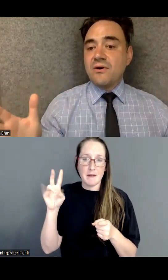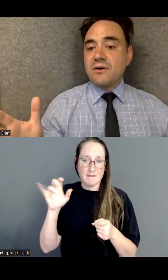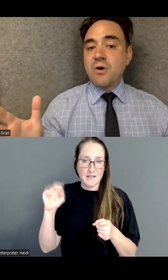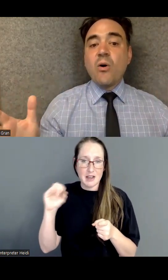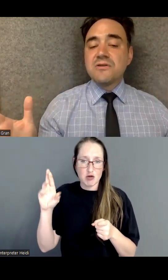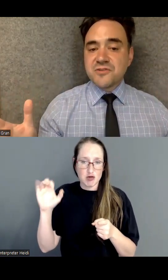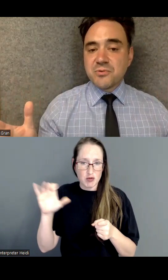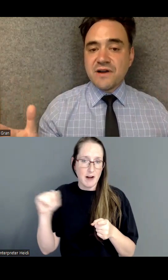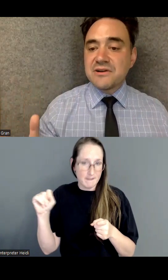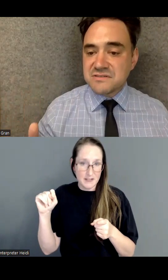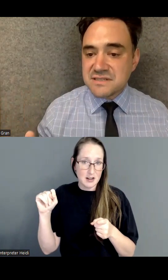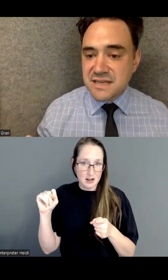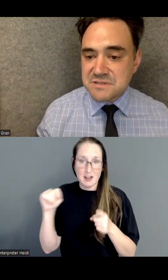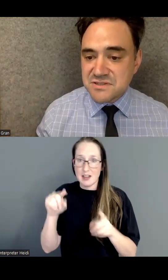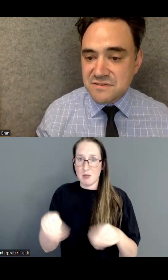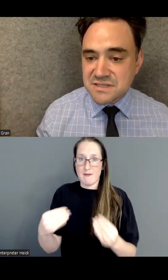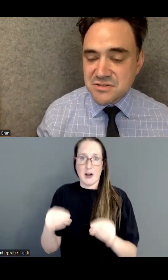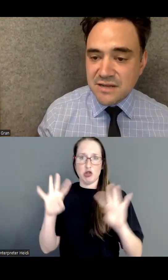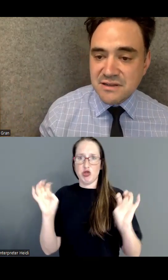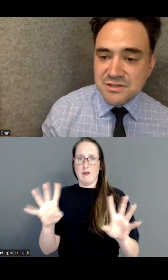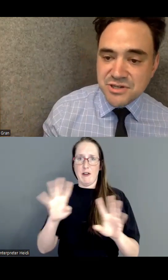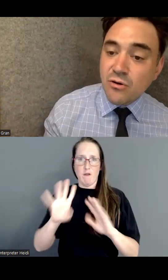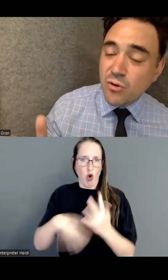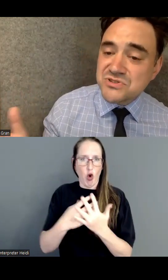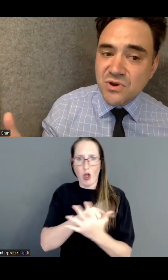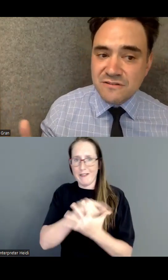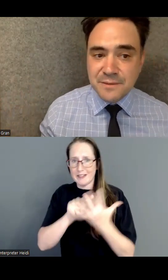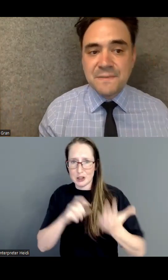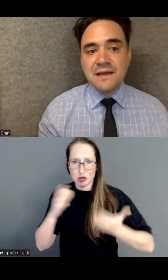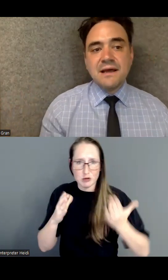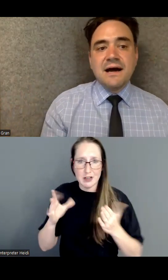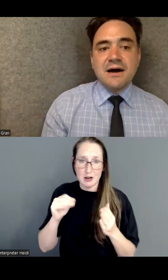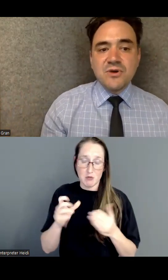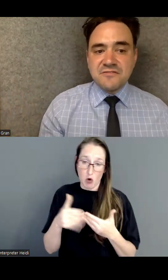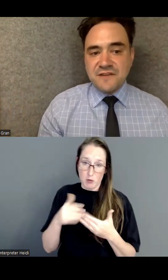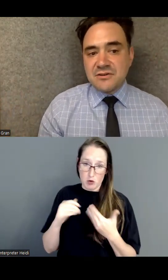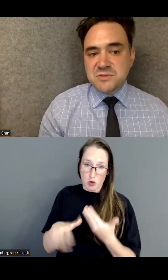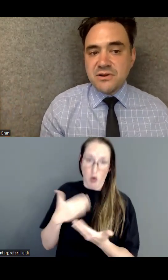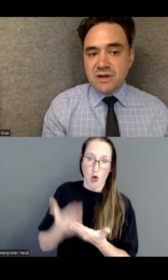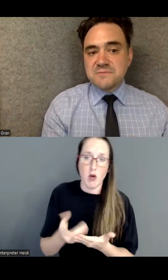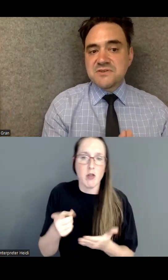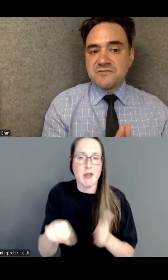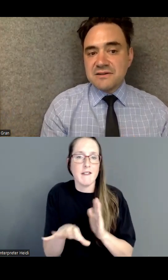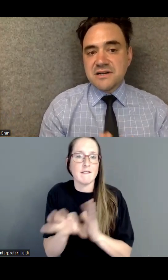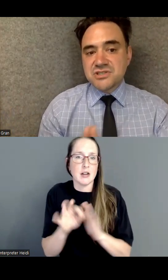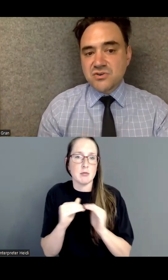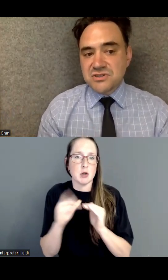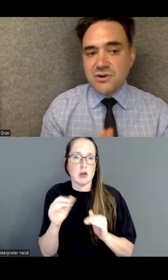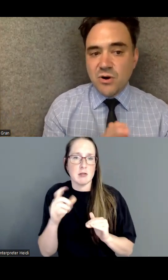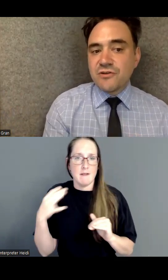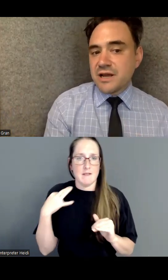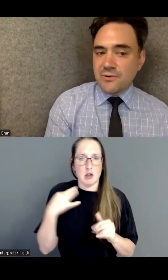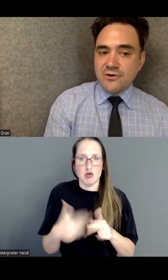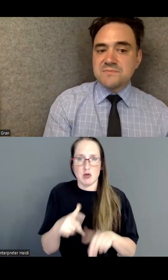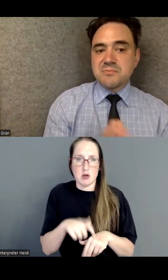surveyed all of the providers of these types of services throughout the country, or almost all of them. And what they found was peer respites are voluntary